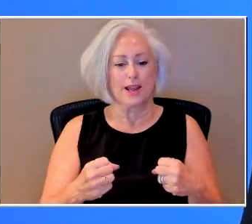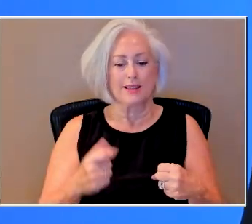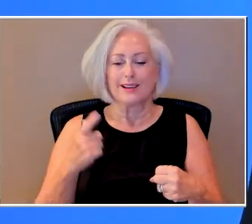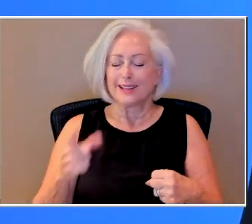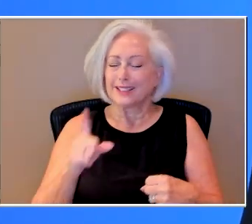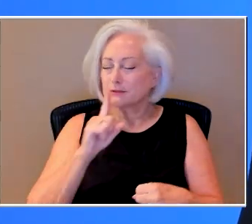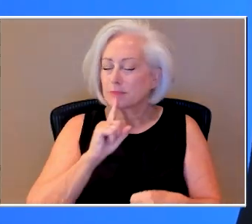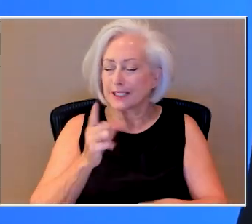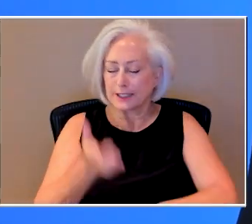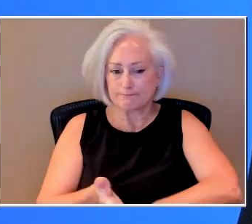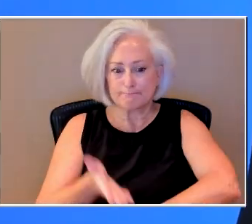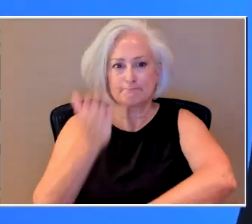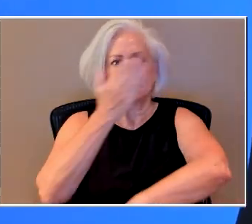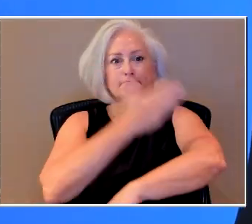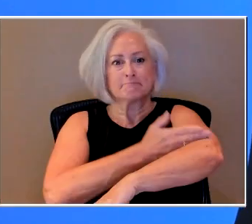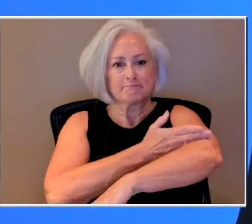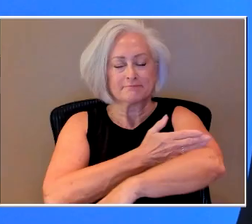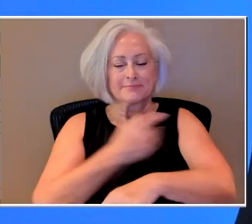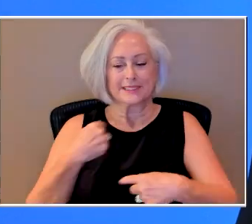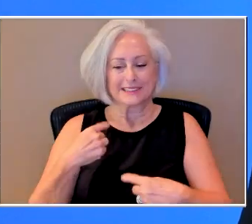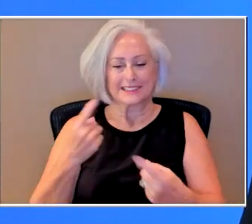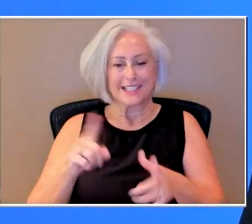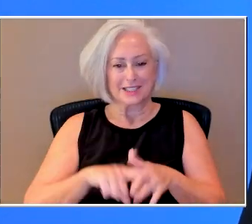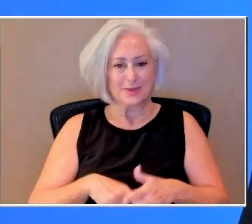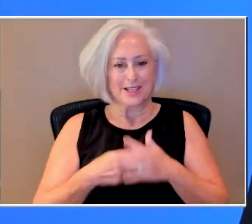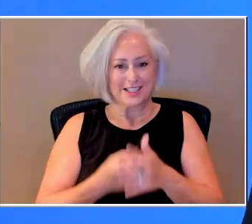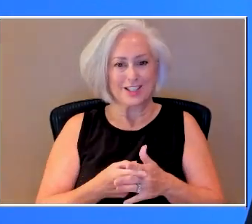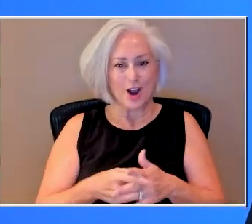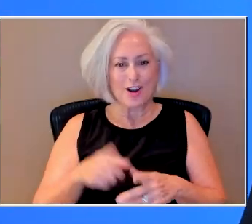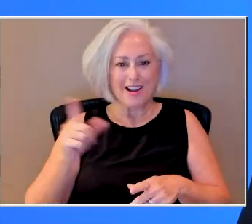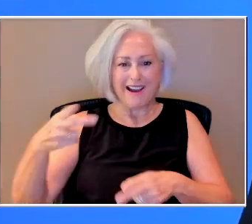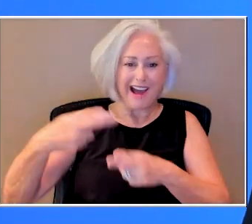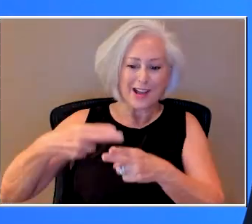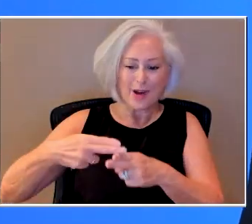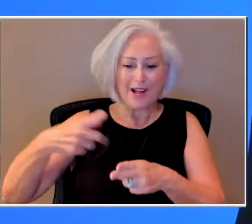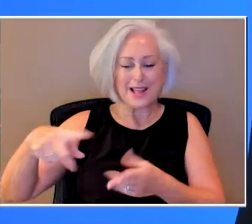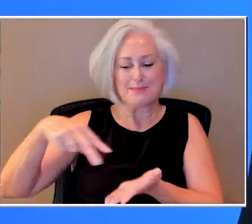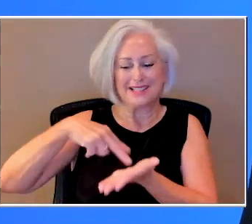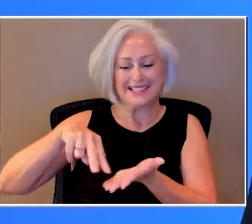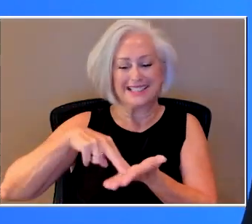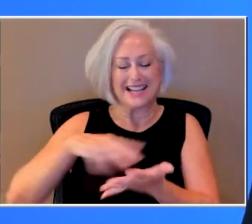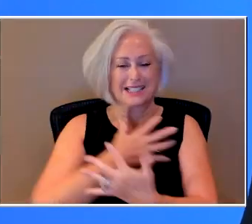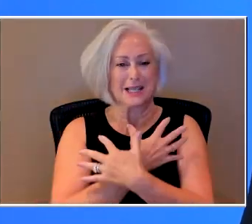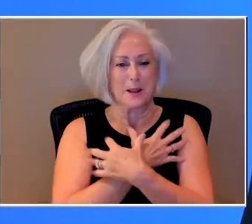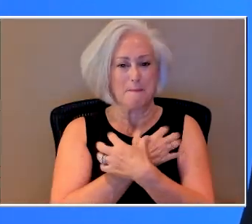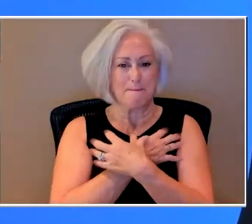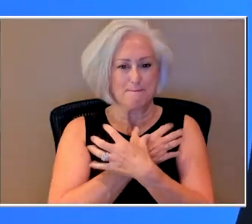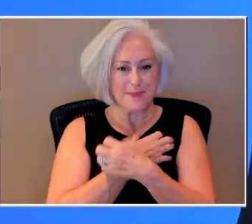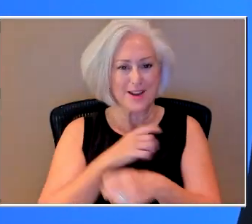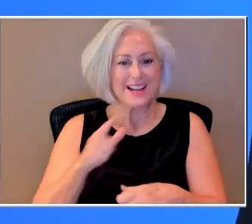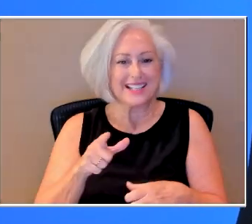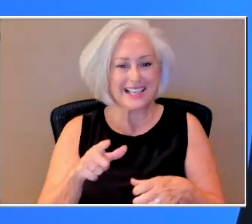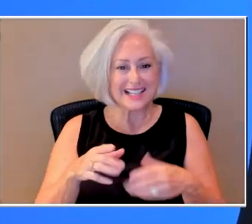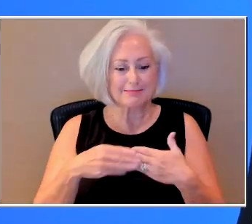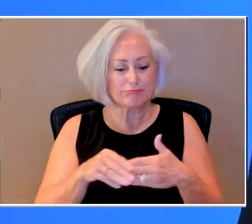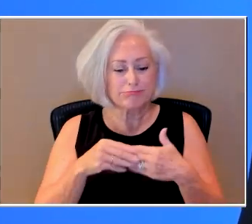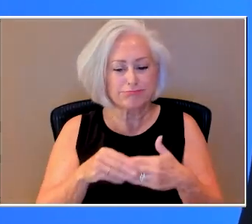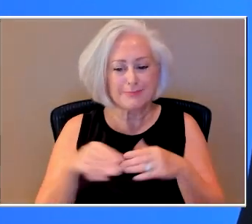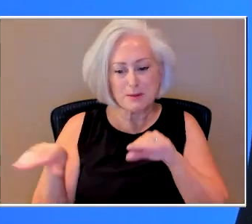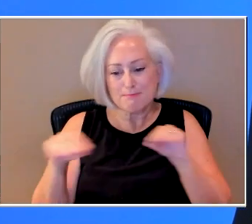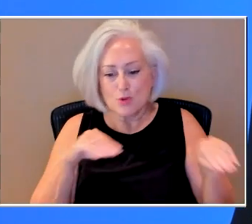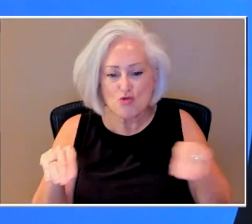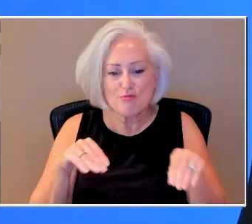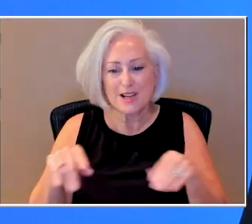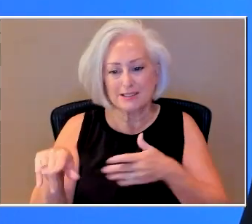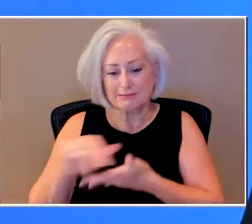and I call him a dancing bear, because he's agile. He's able to do all these movements and things that